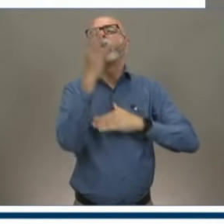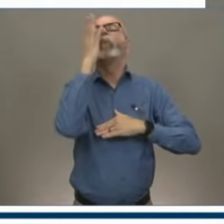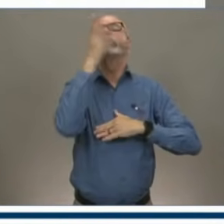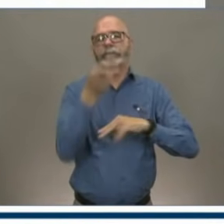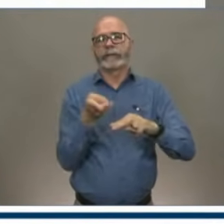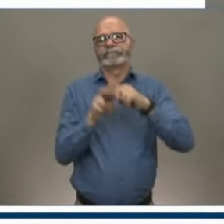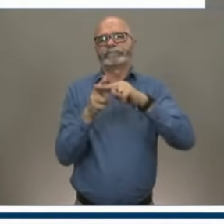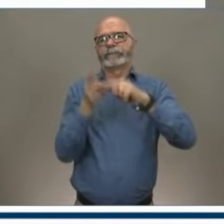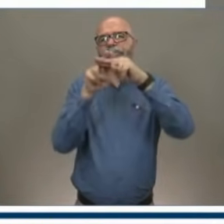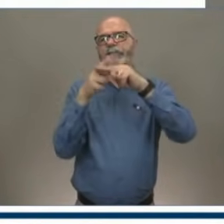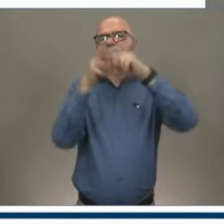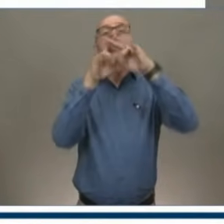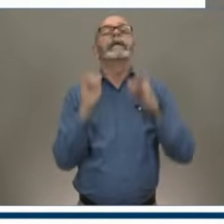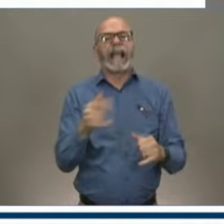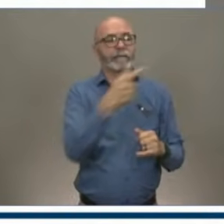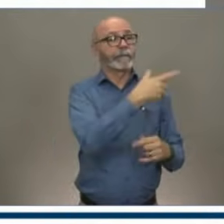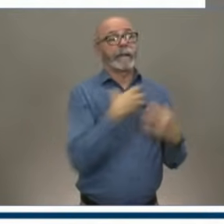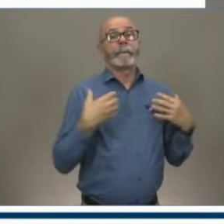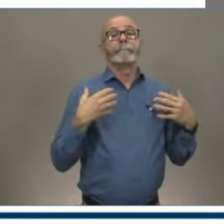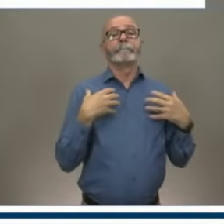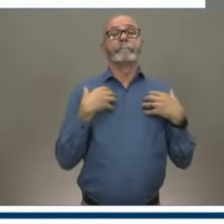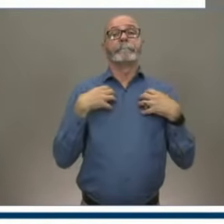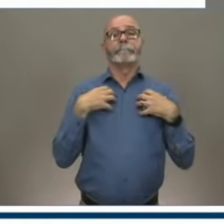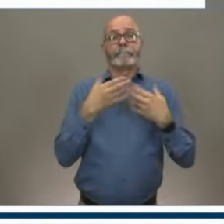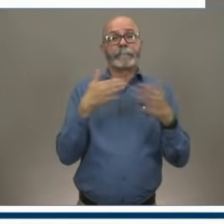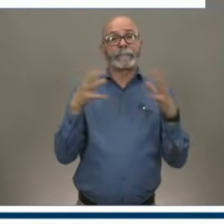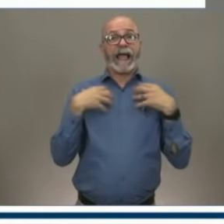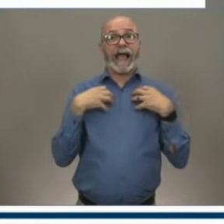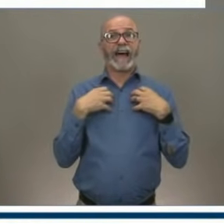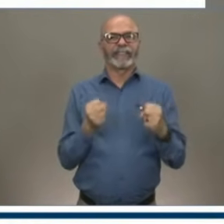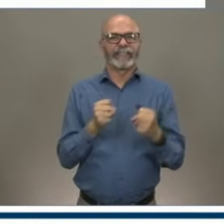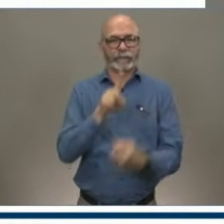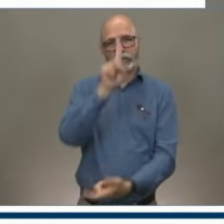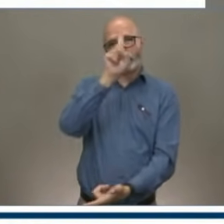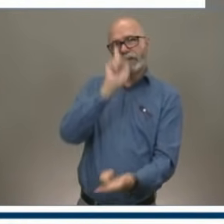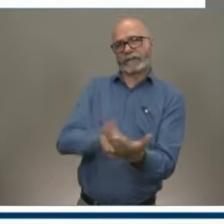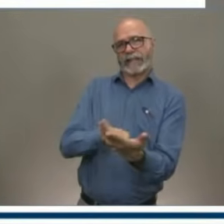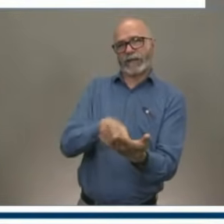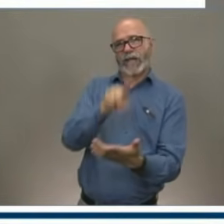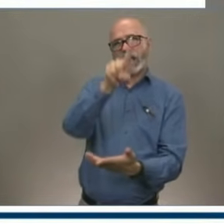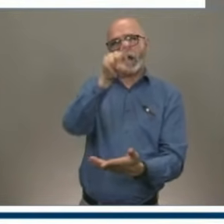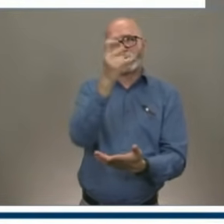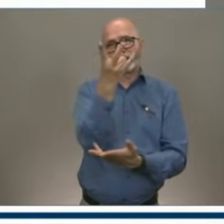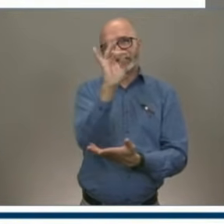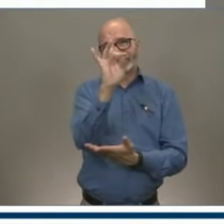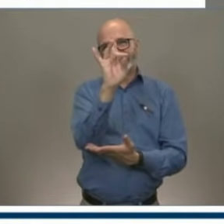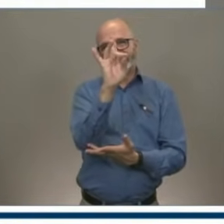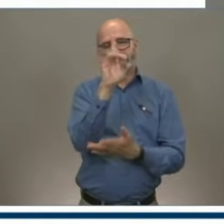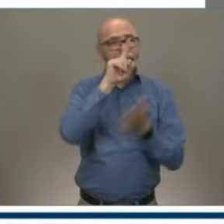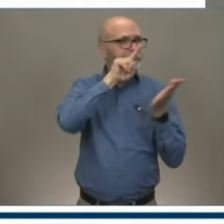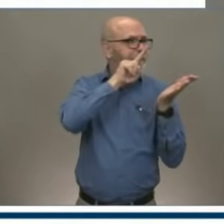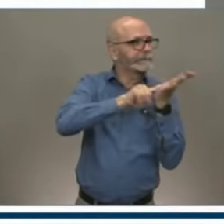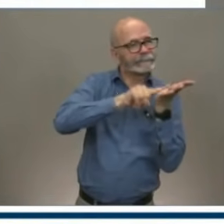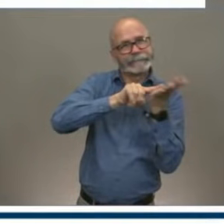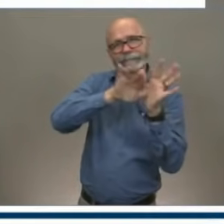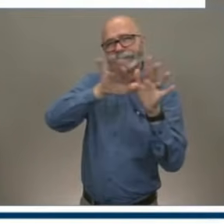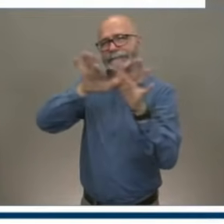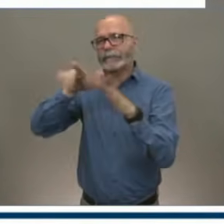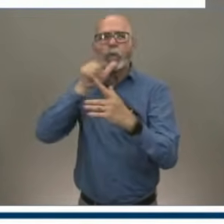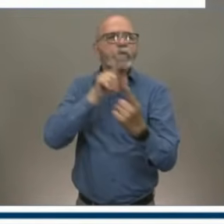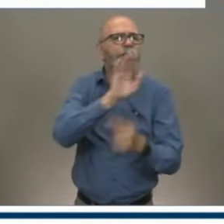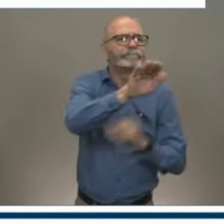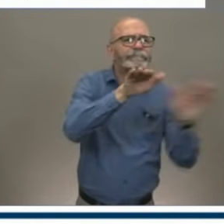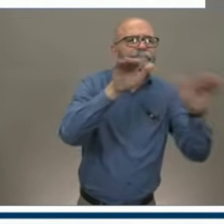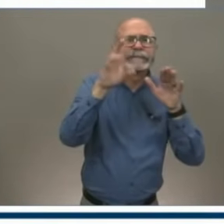has 1,178 open investigations, and the number of close contacts for each case remains